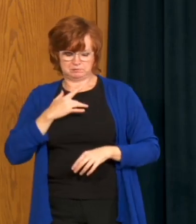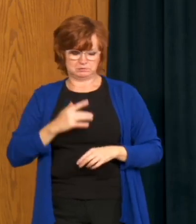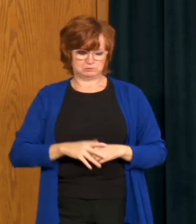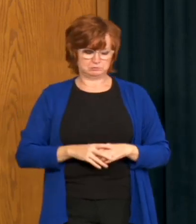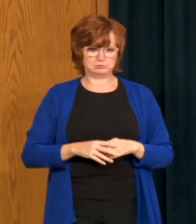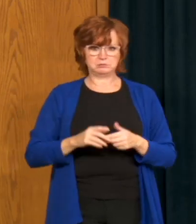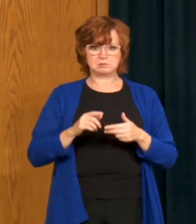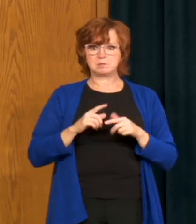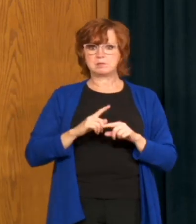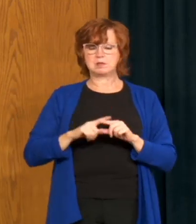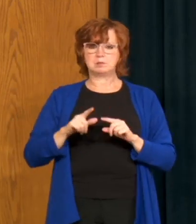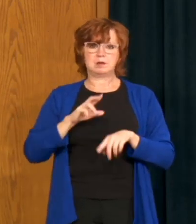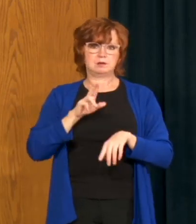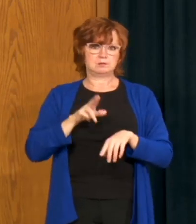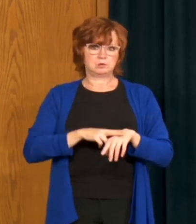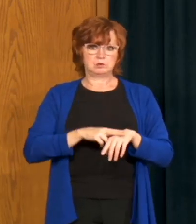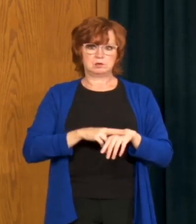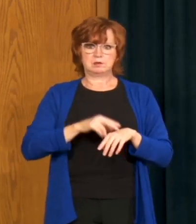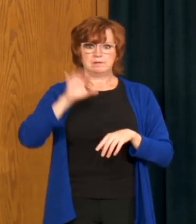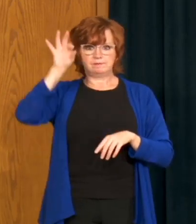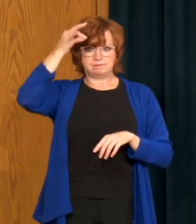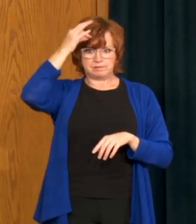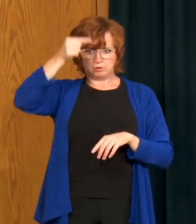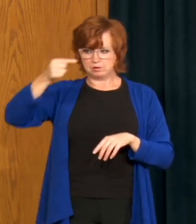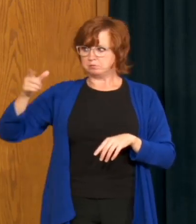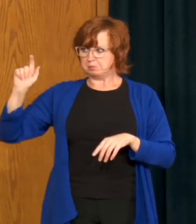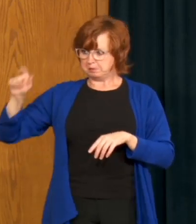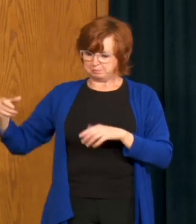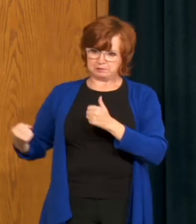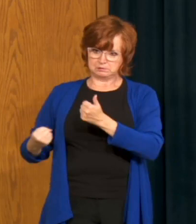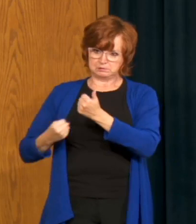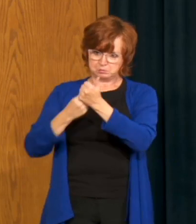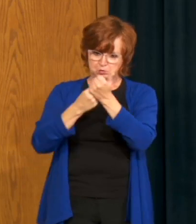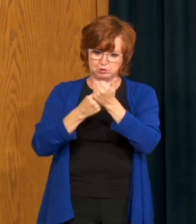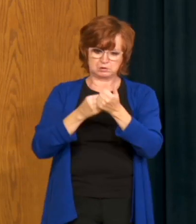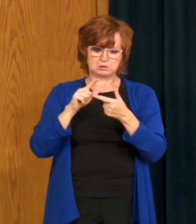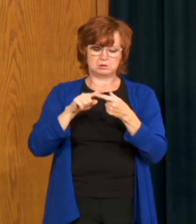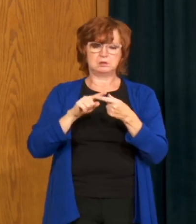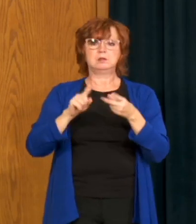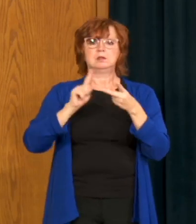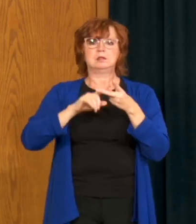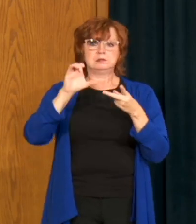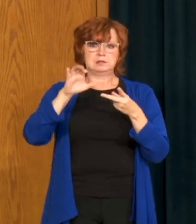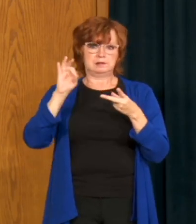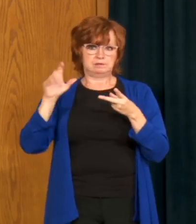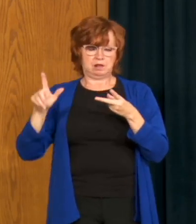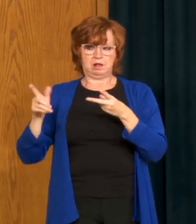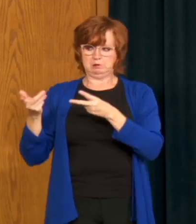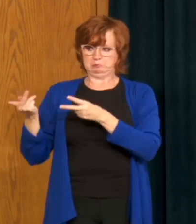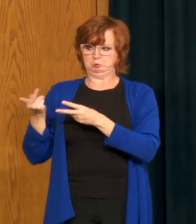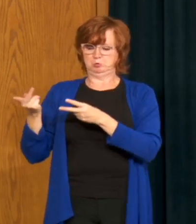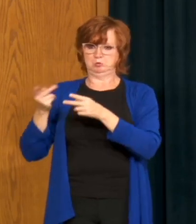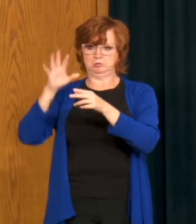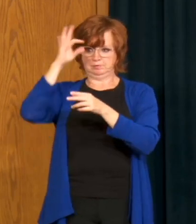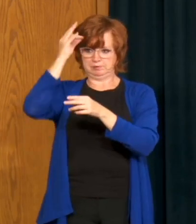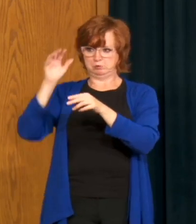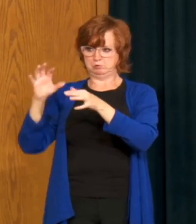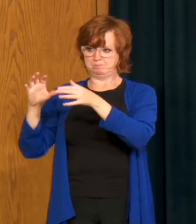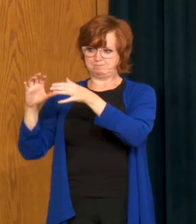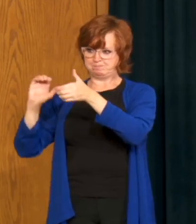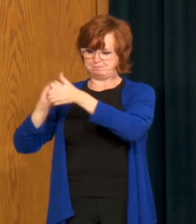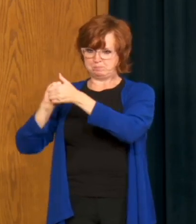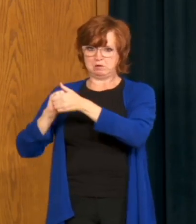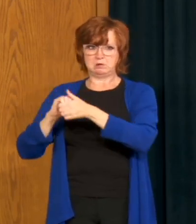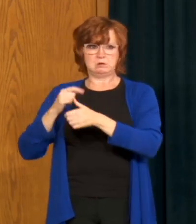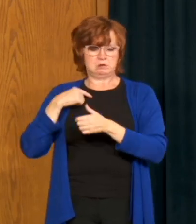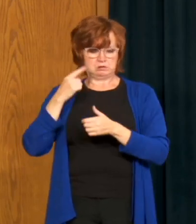of this moves forward without the support of the federal government. And the CFL, the Canadian Football League, has been working closely with the federal government. I believe